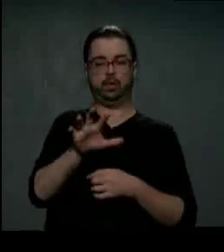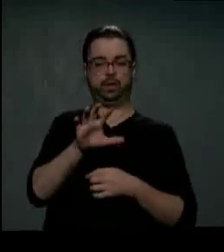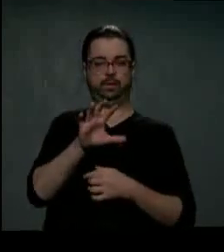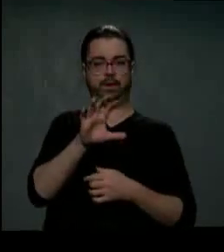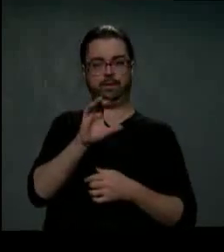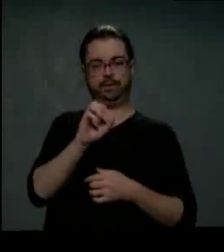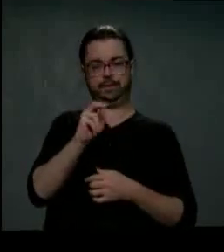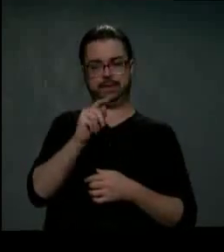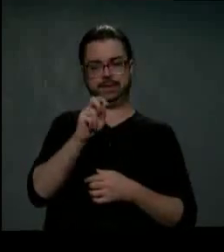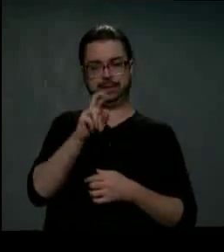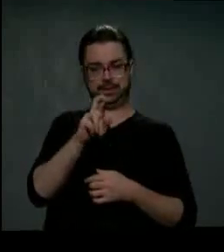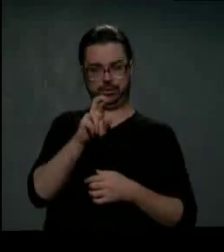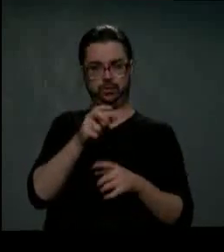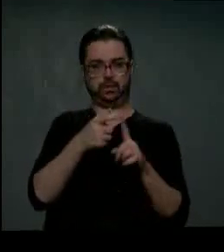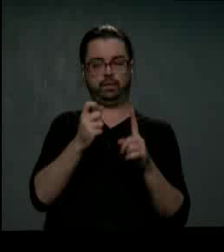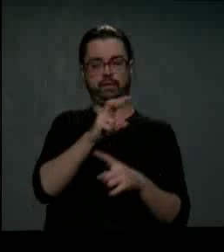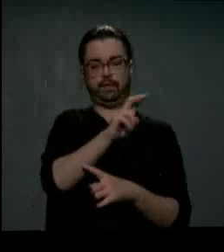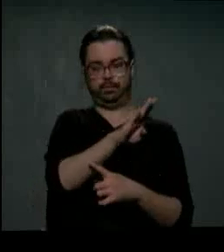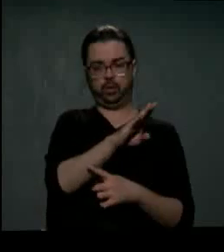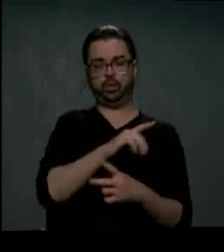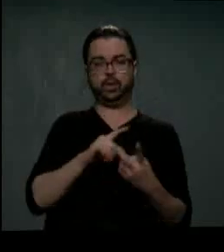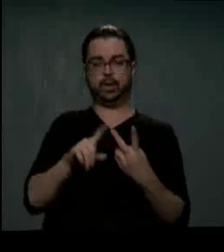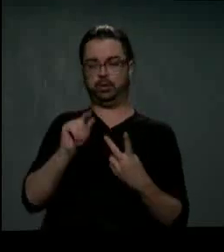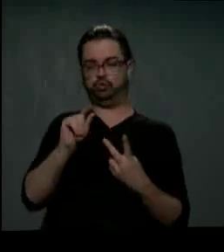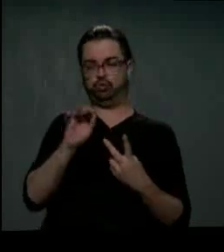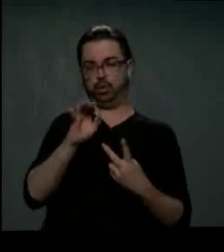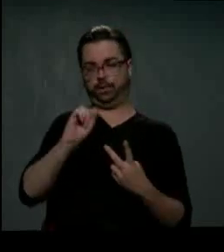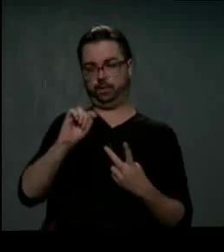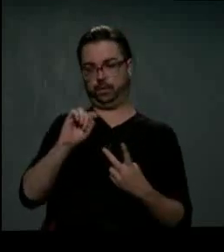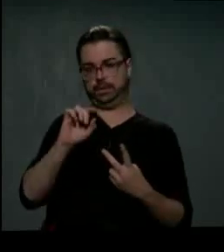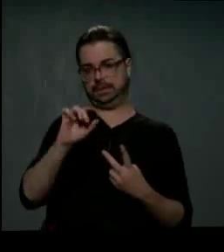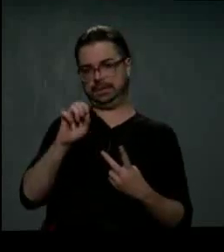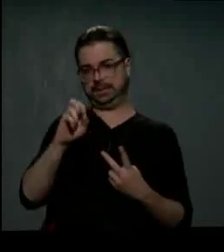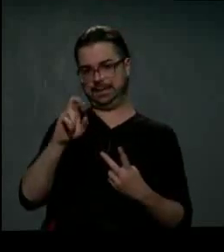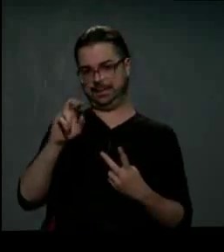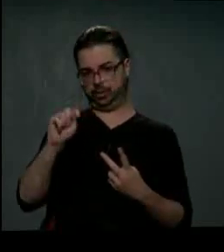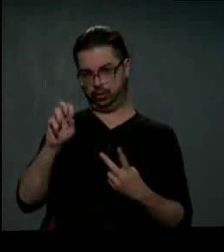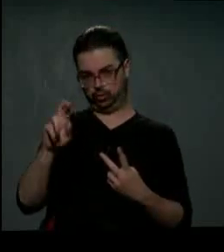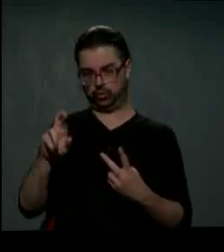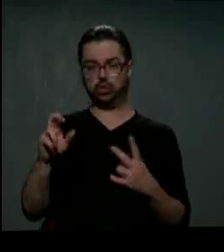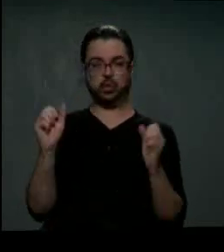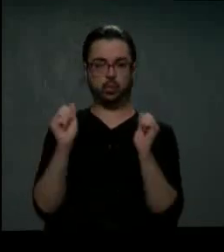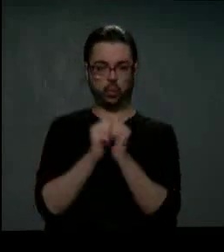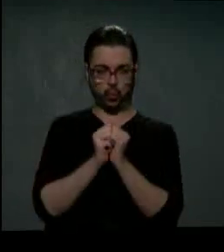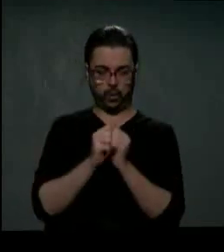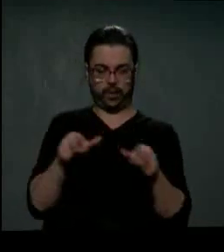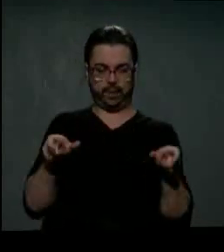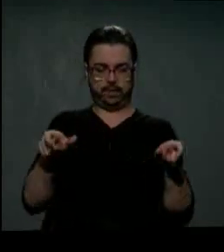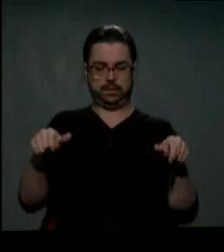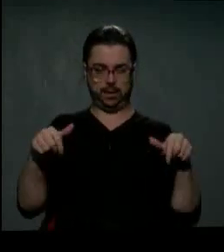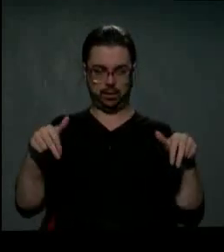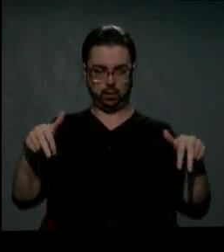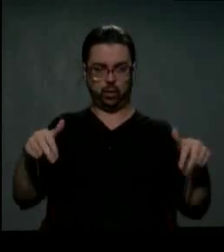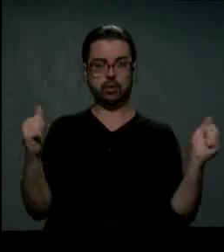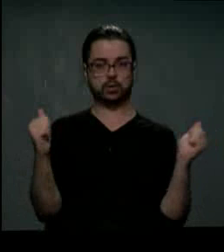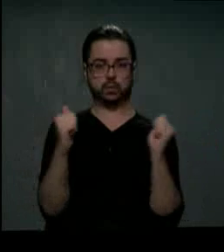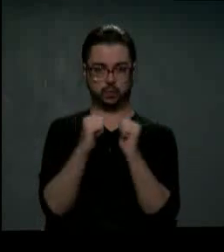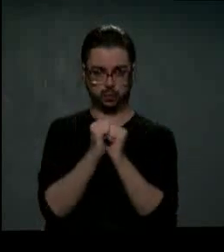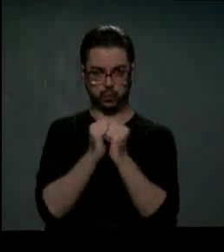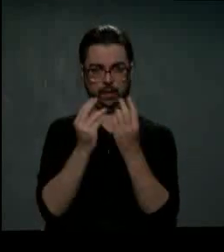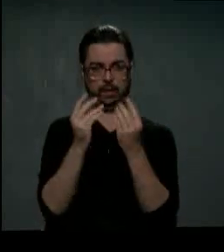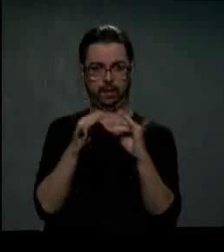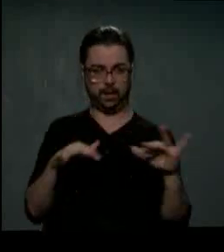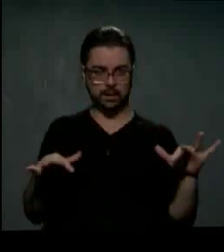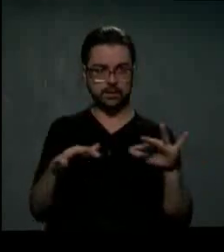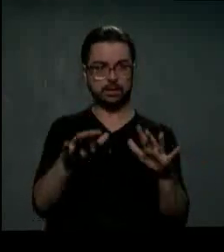Van Buren and the 20-foot center off of this with sidewalks, with the landscaping, all the buildings